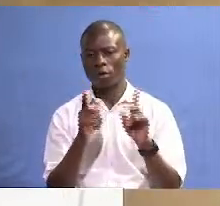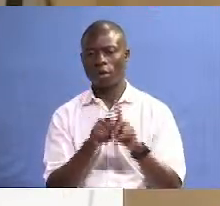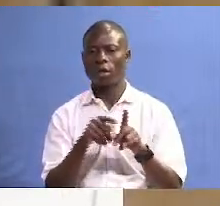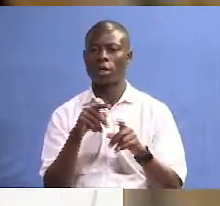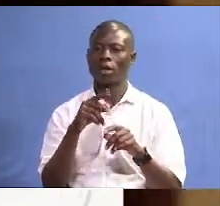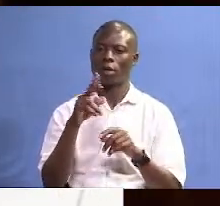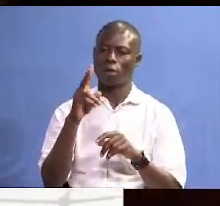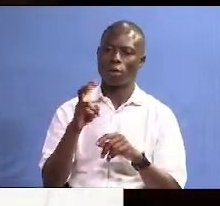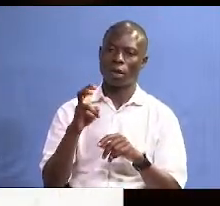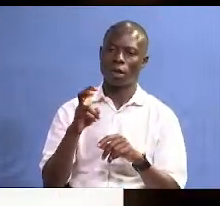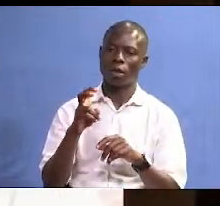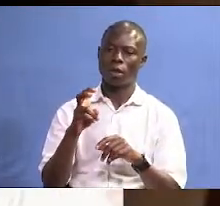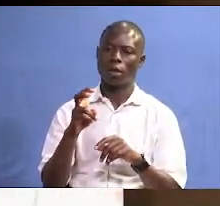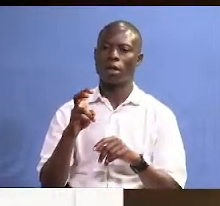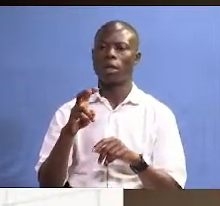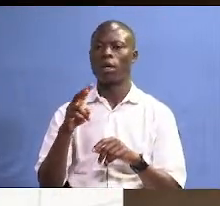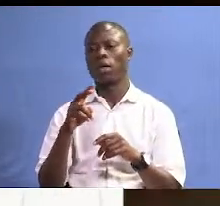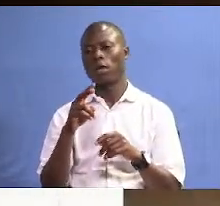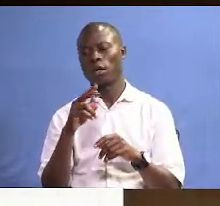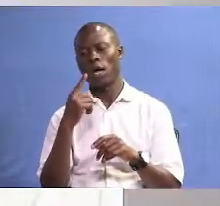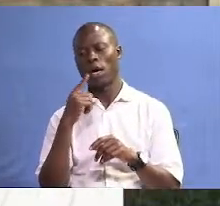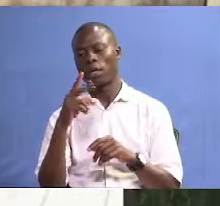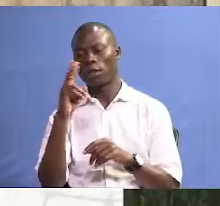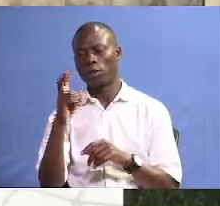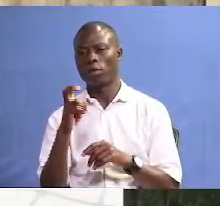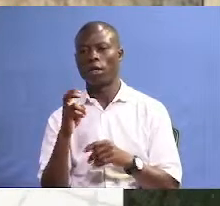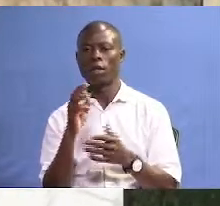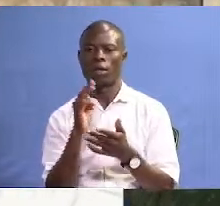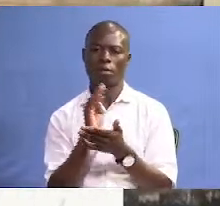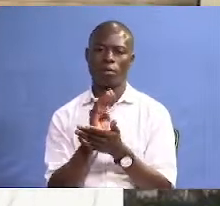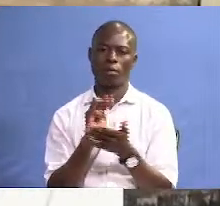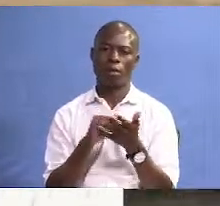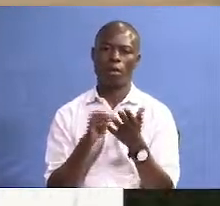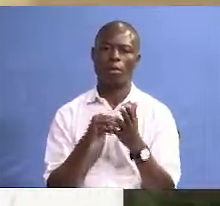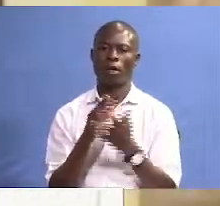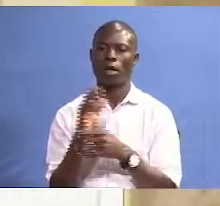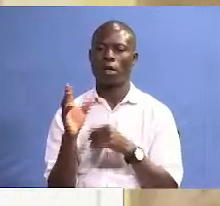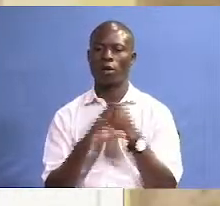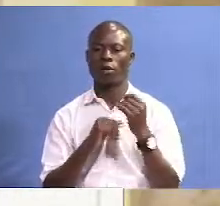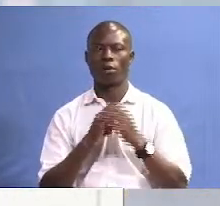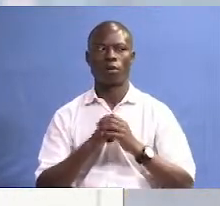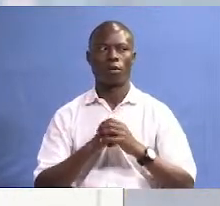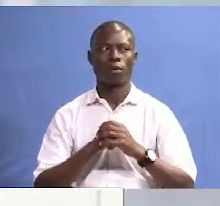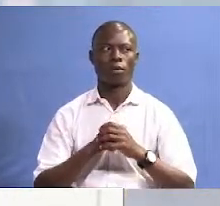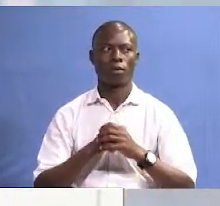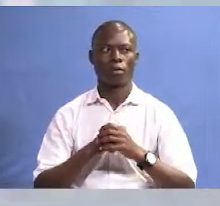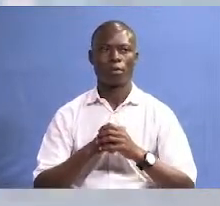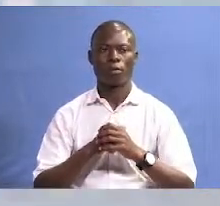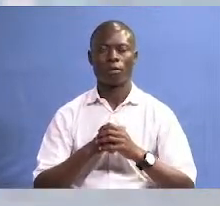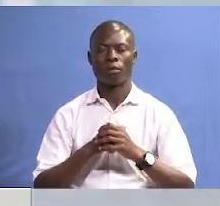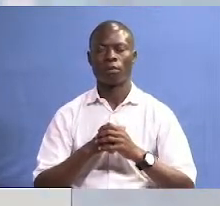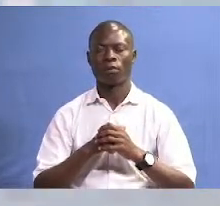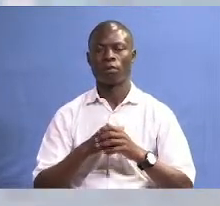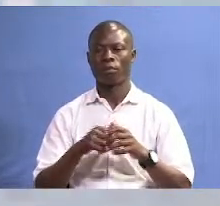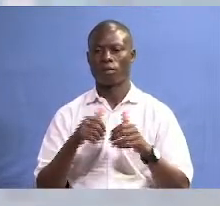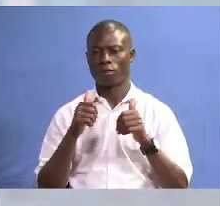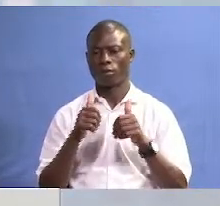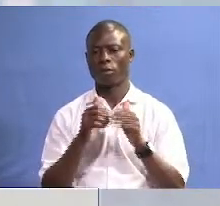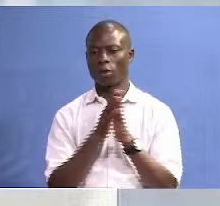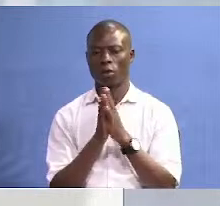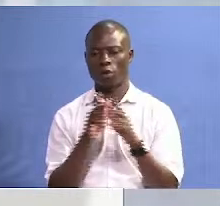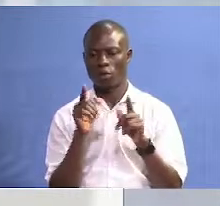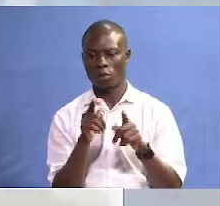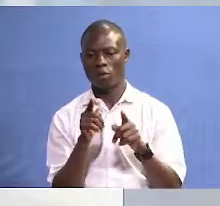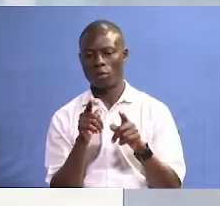and 150 million shillings respectively. Natalie Kioko, KUTV. All right, that story by